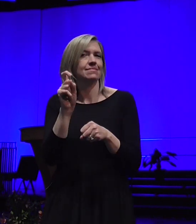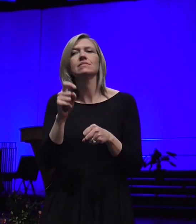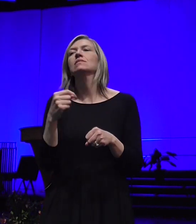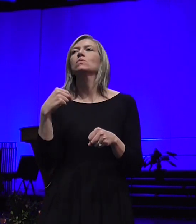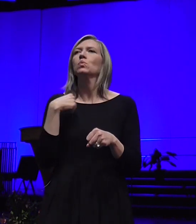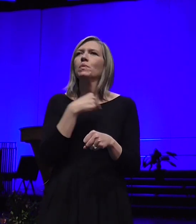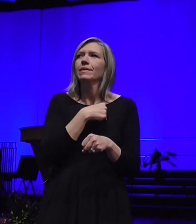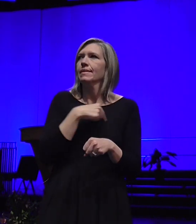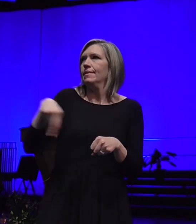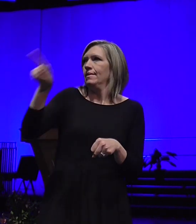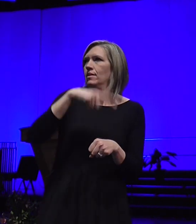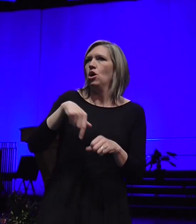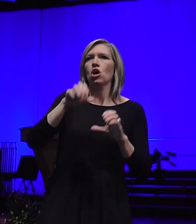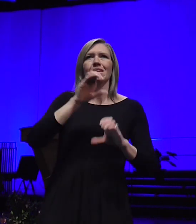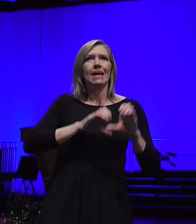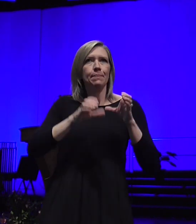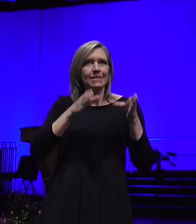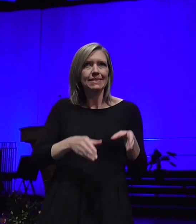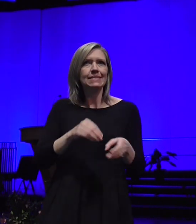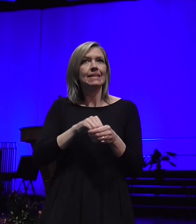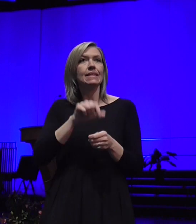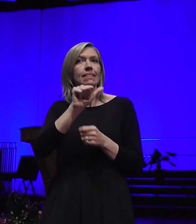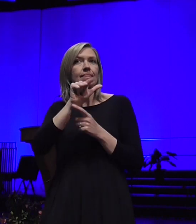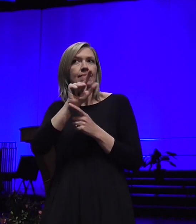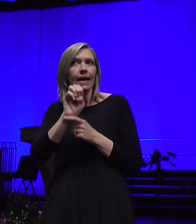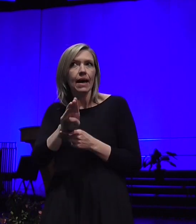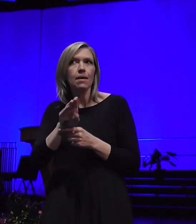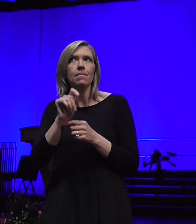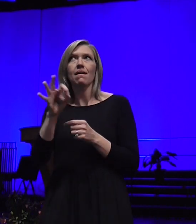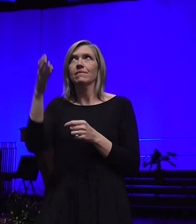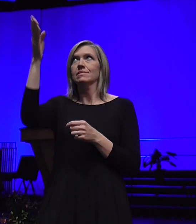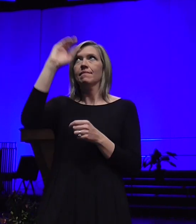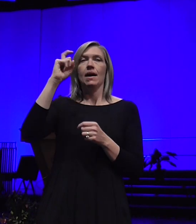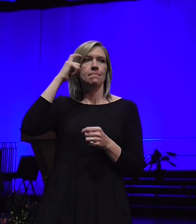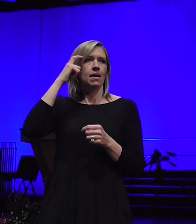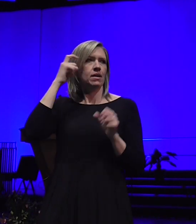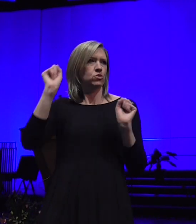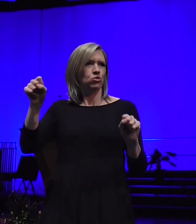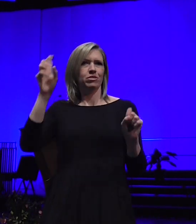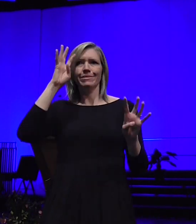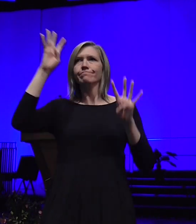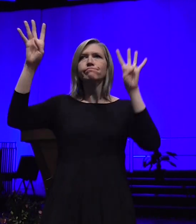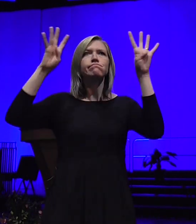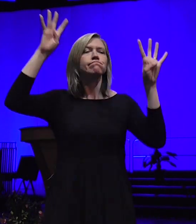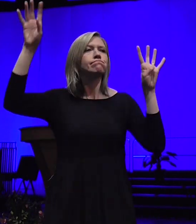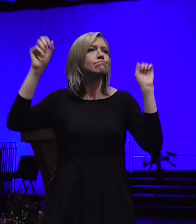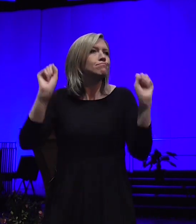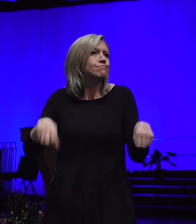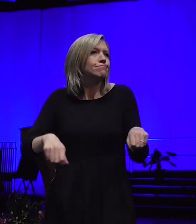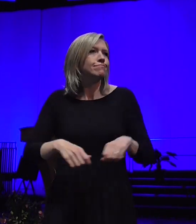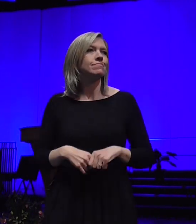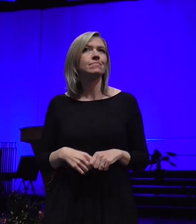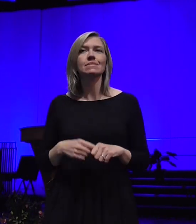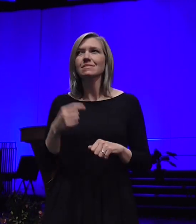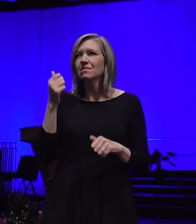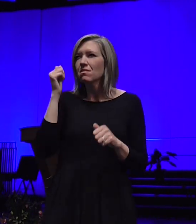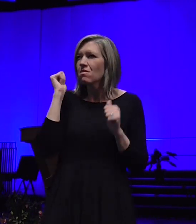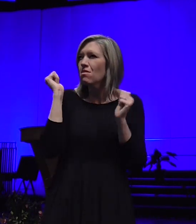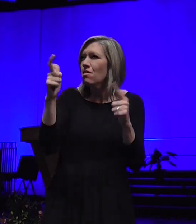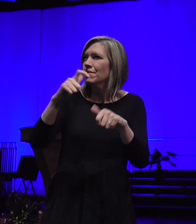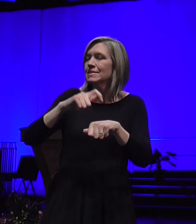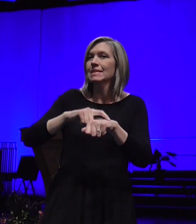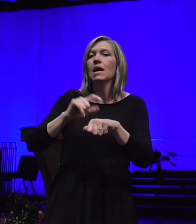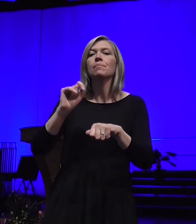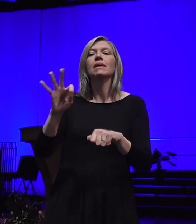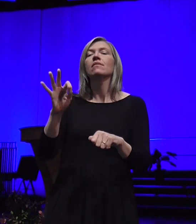of divine mind. What shall we create? So our creativity, we're seeing things all the time. If